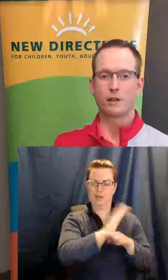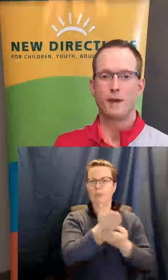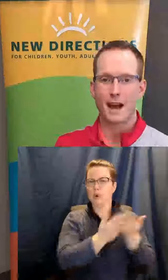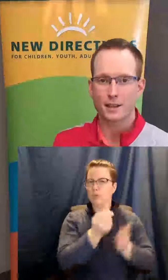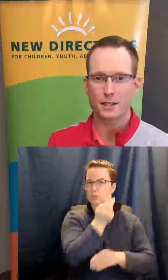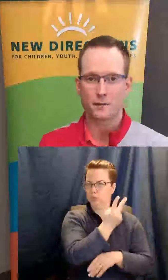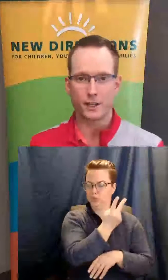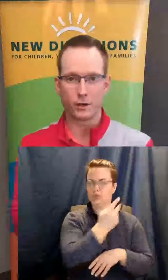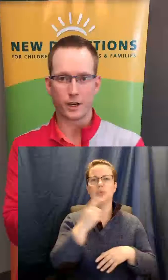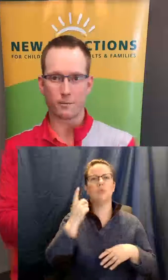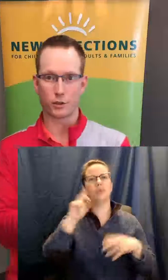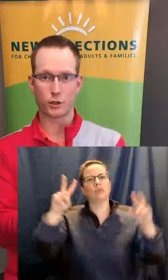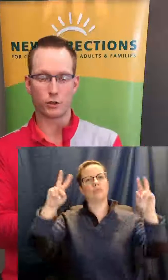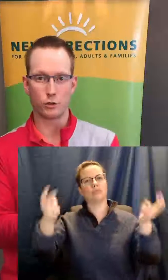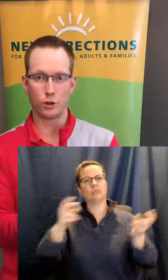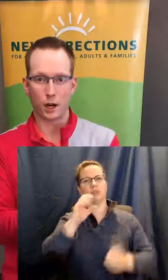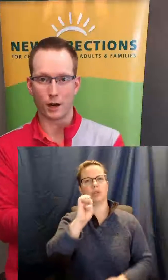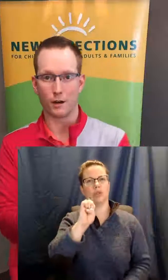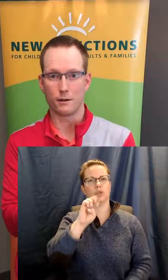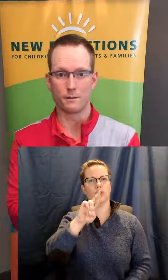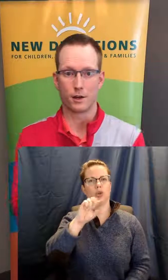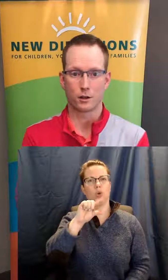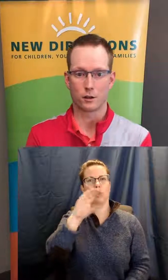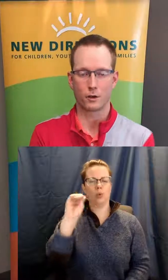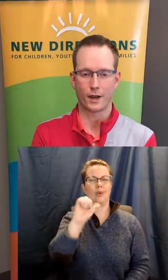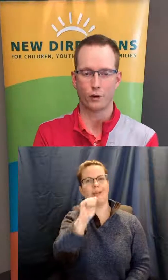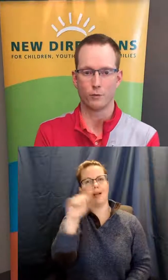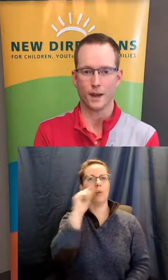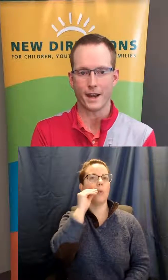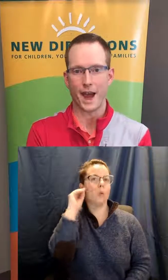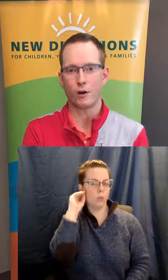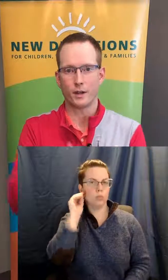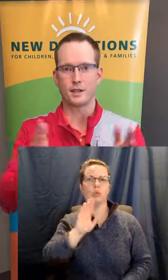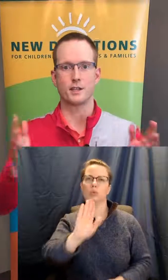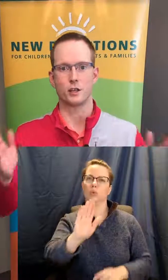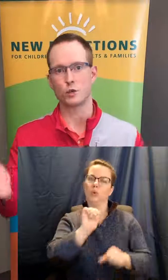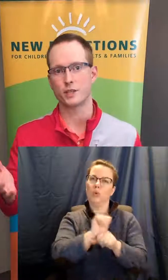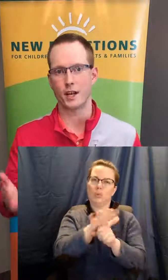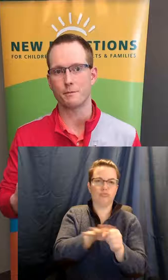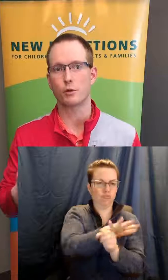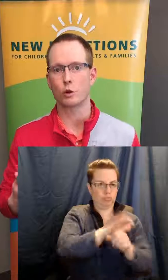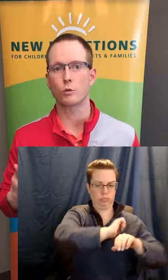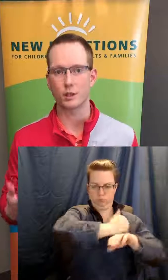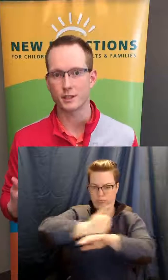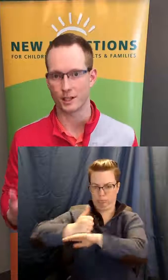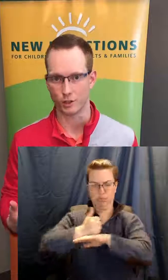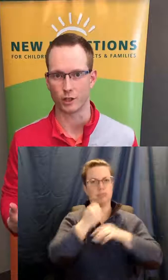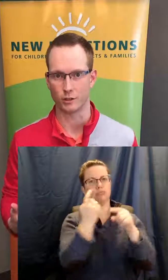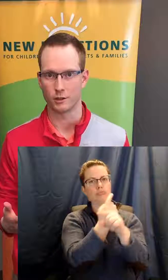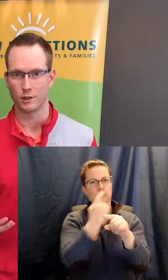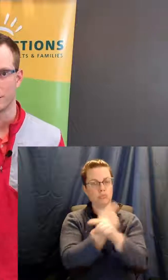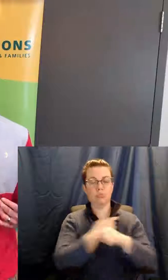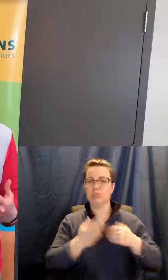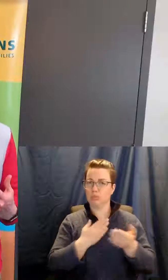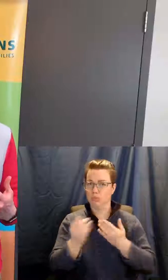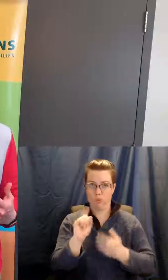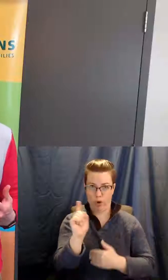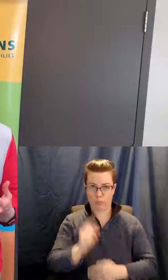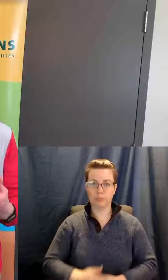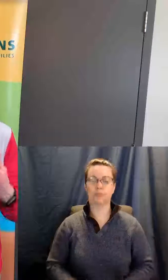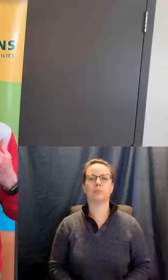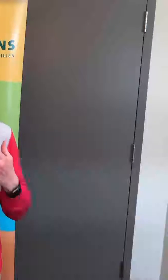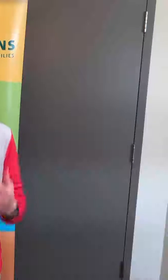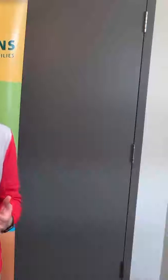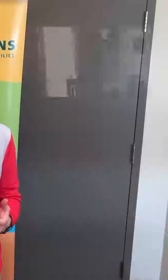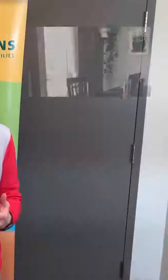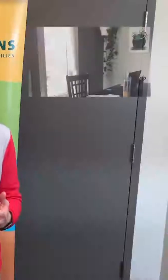Hey everyone, welcome back. This is video number 2 of Ergo at home and how it is that you set up your workstation at home,